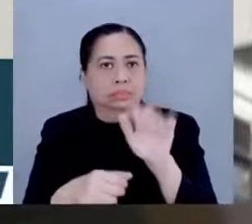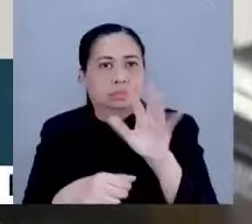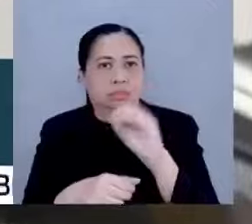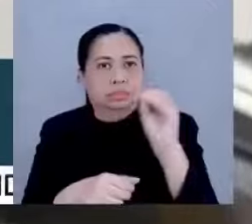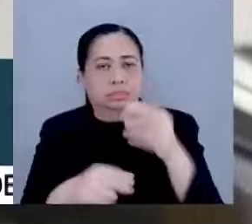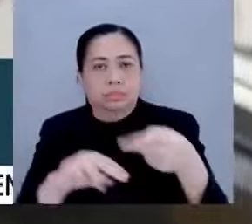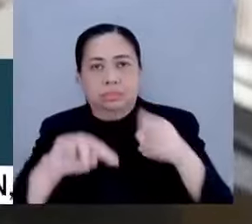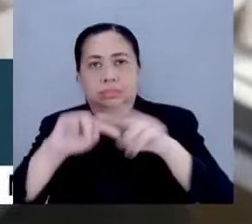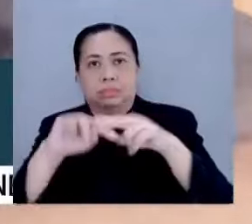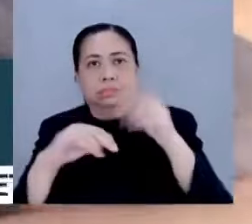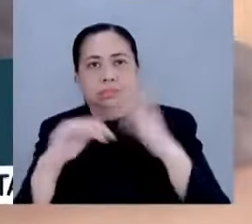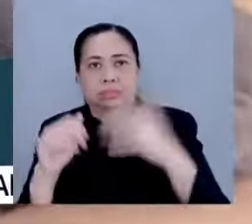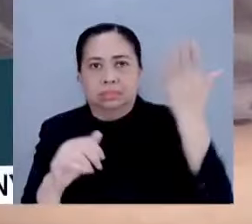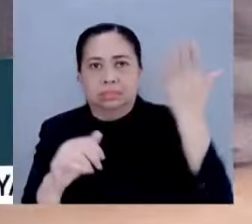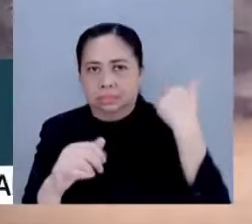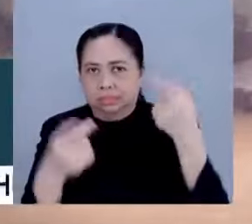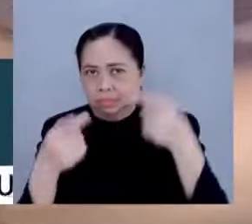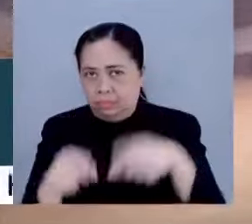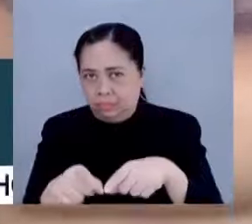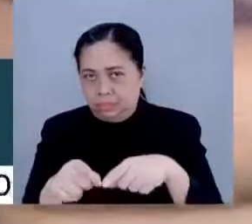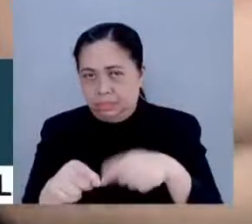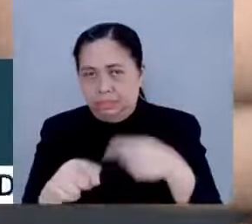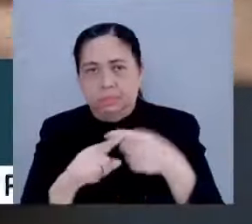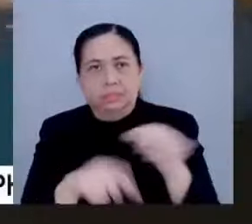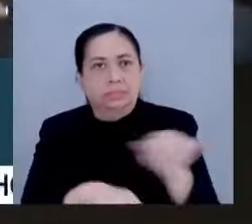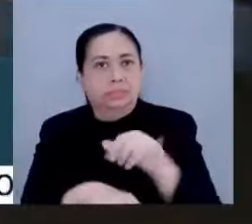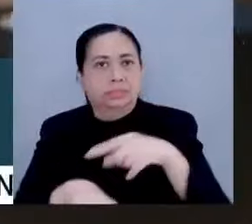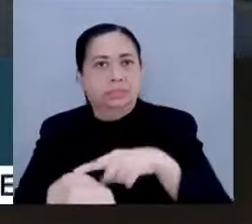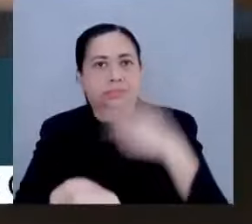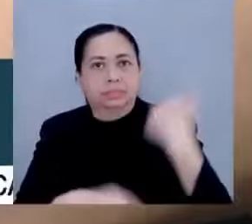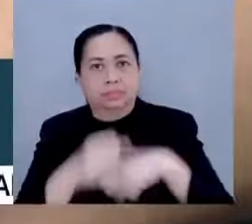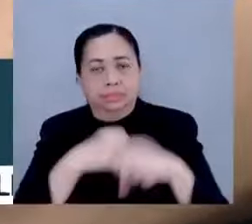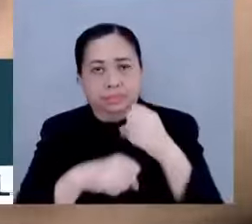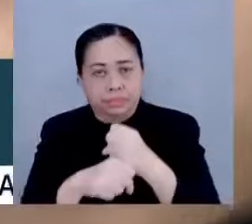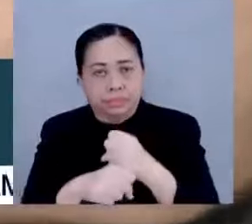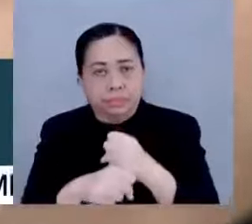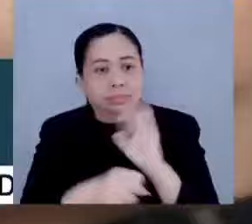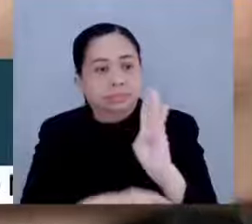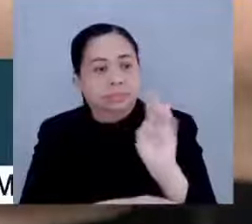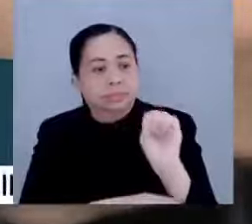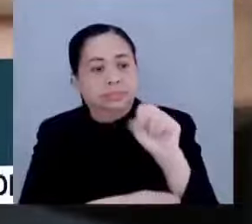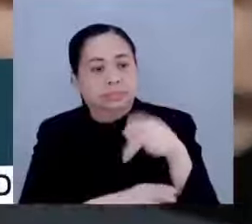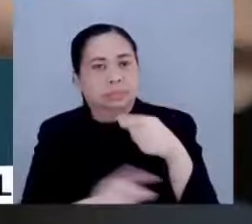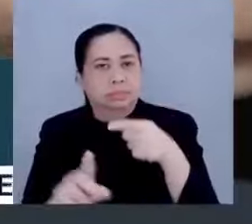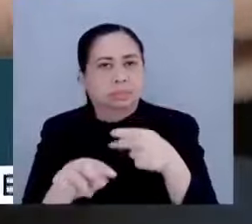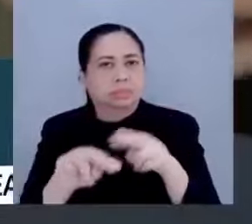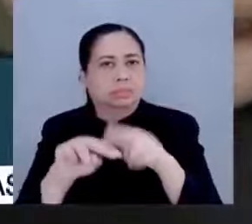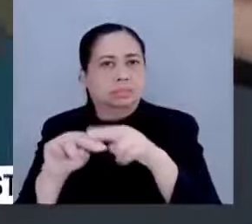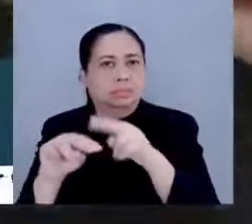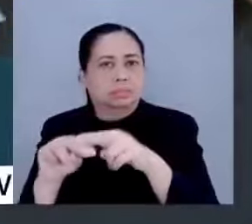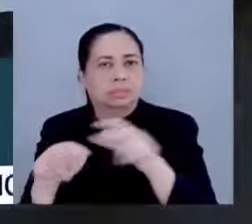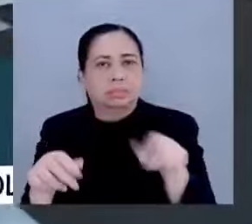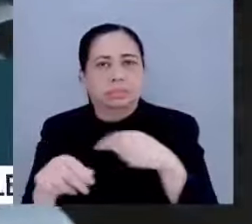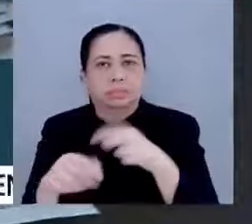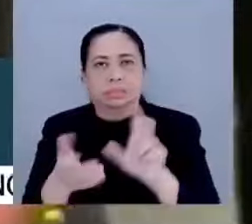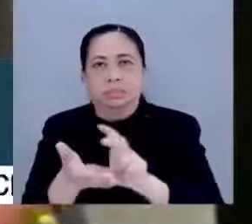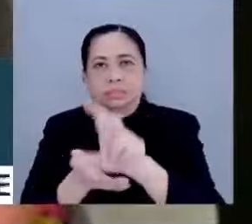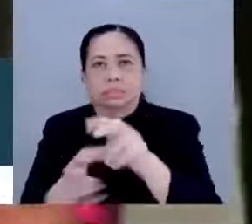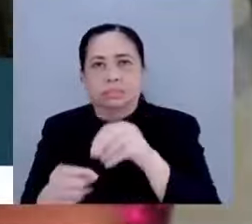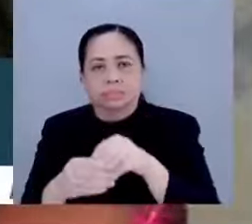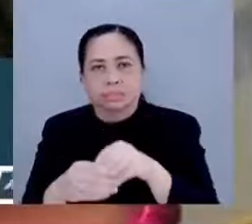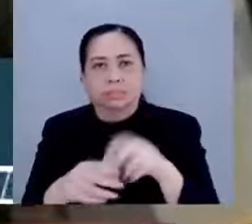than what was recorded from the same period last year. The BSP points to rising non-residents' net investments in debt